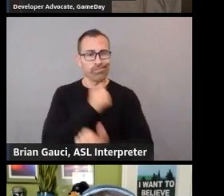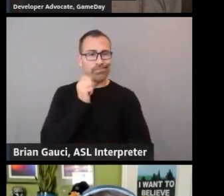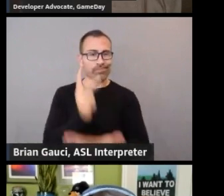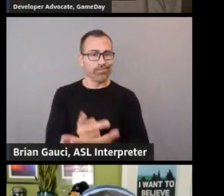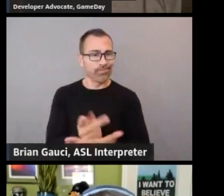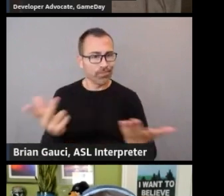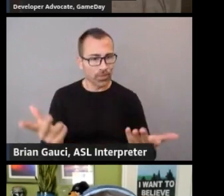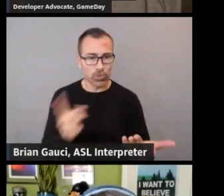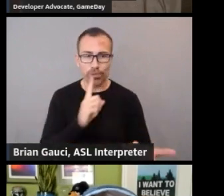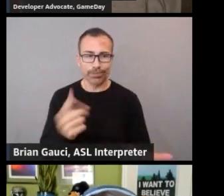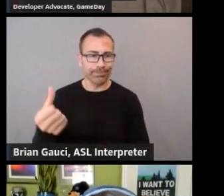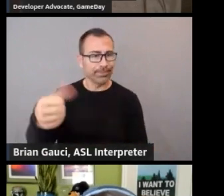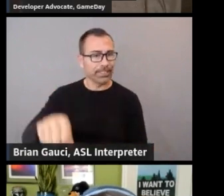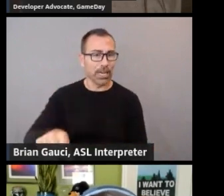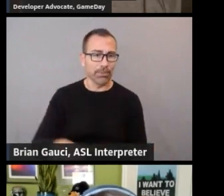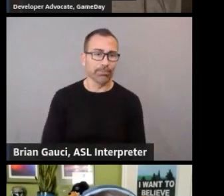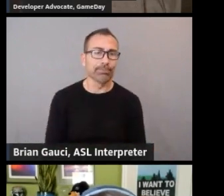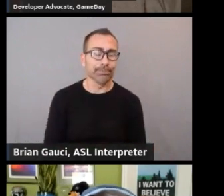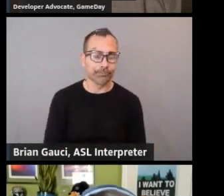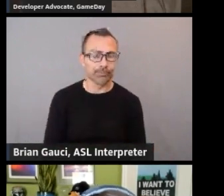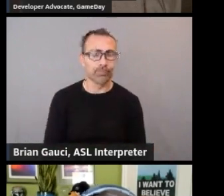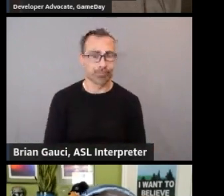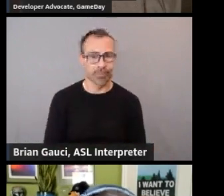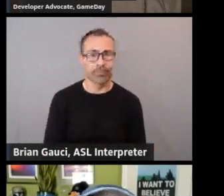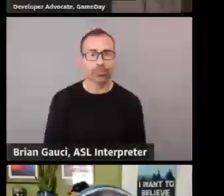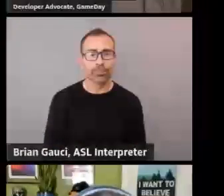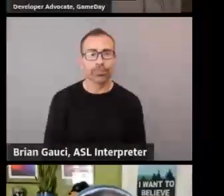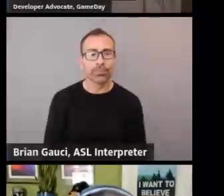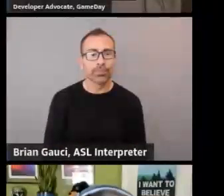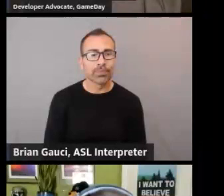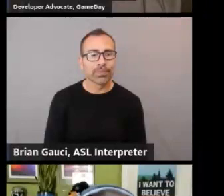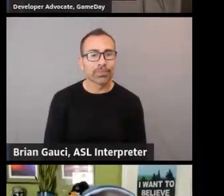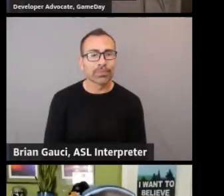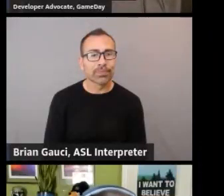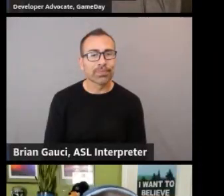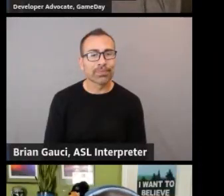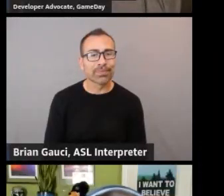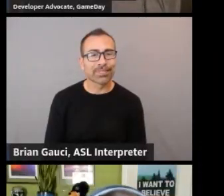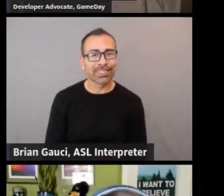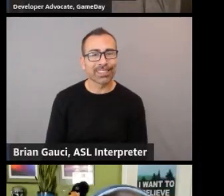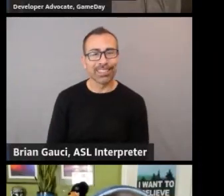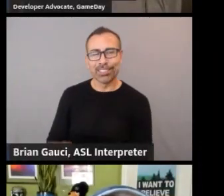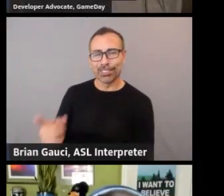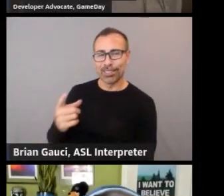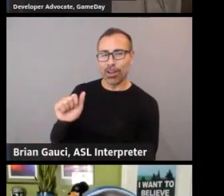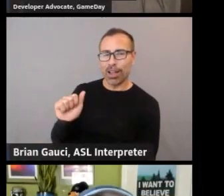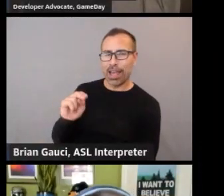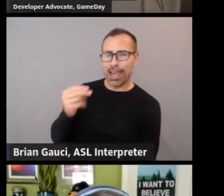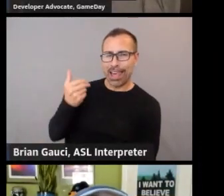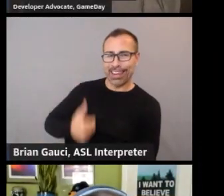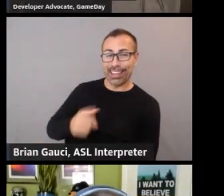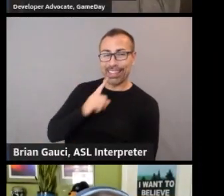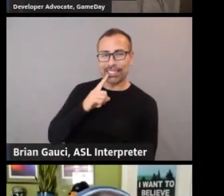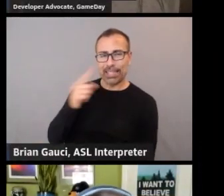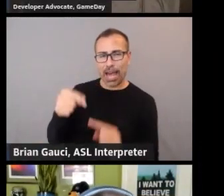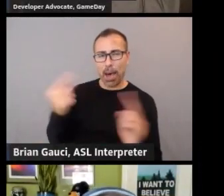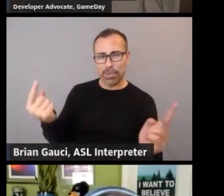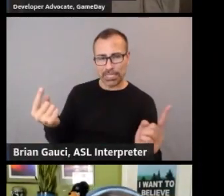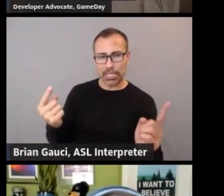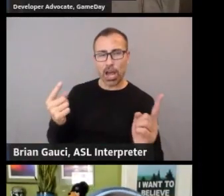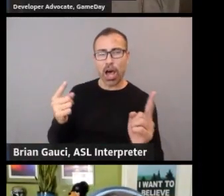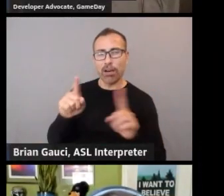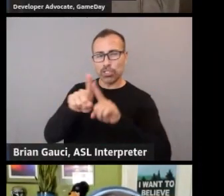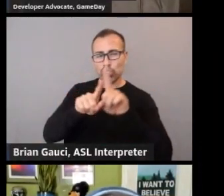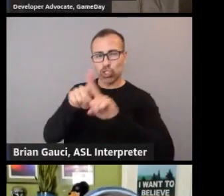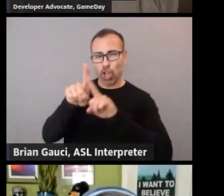so Aaron was denied access. So that's the opposite of star permissions, basically. That's right. So let's see now